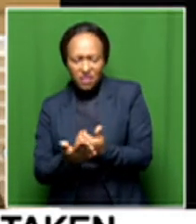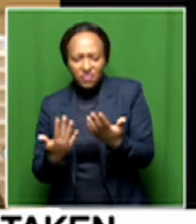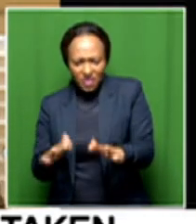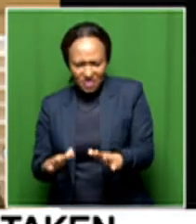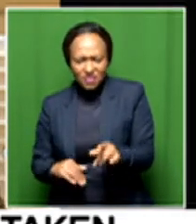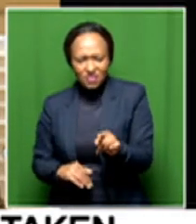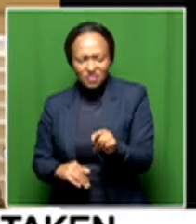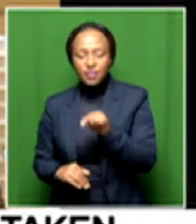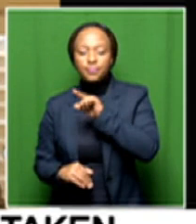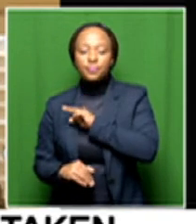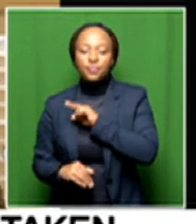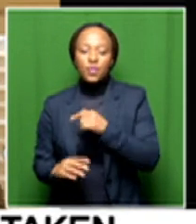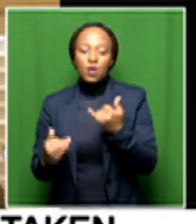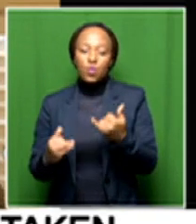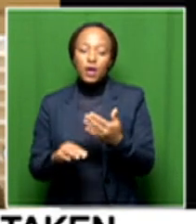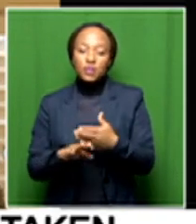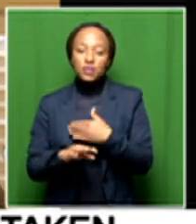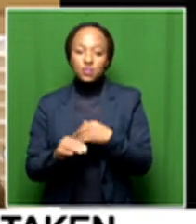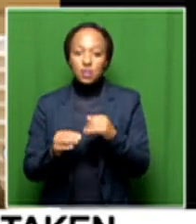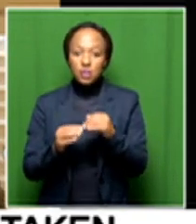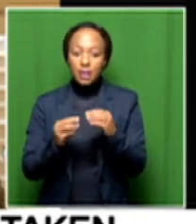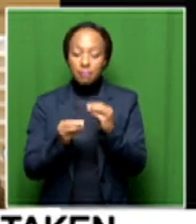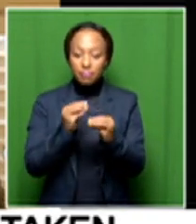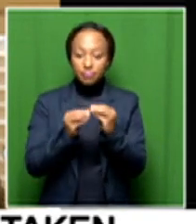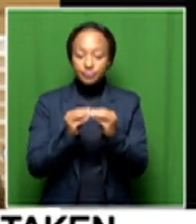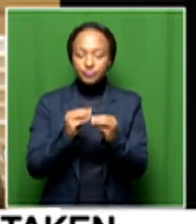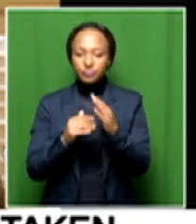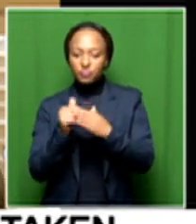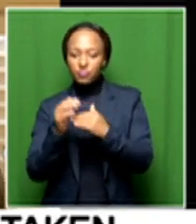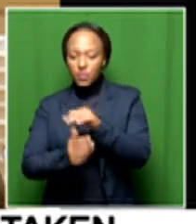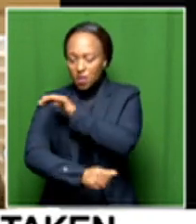that, about the maintenance of facility, about